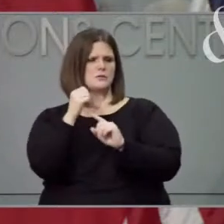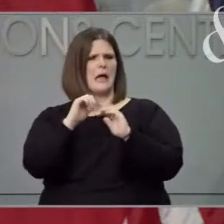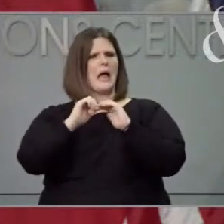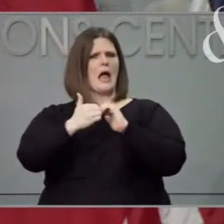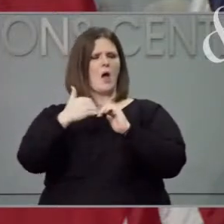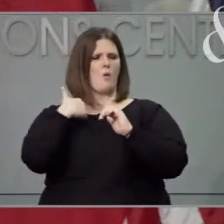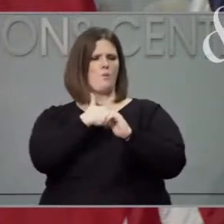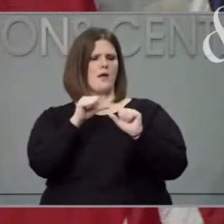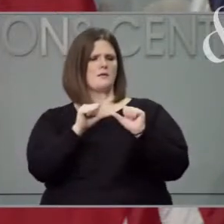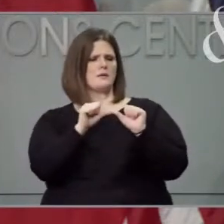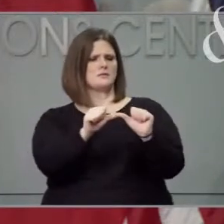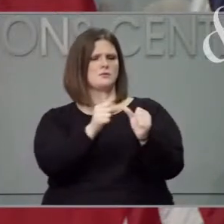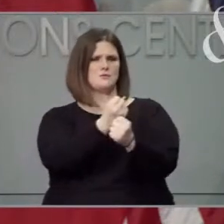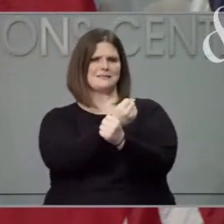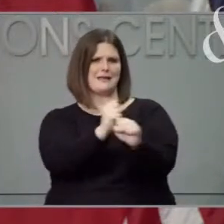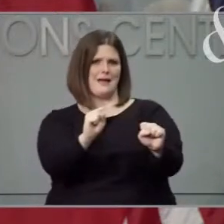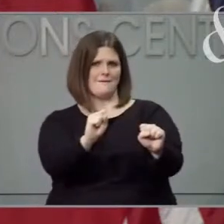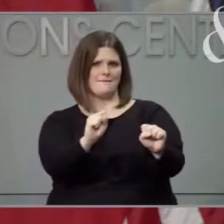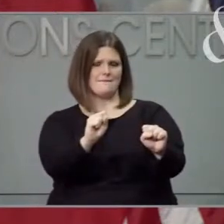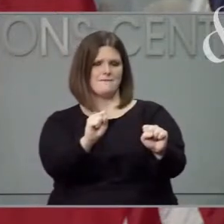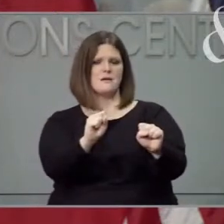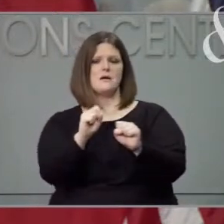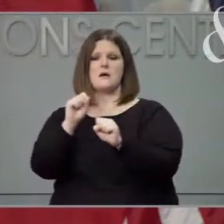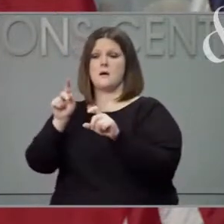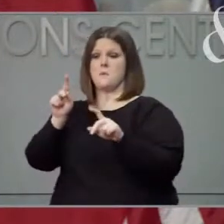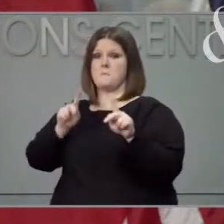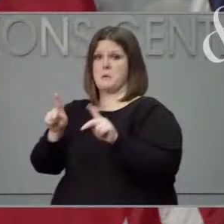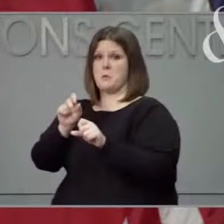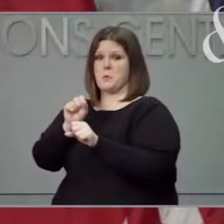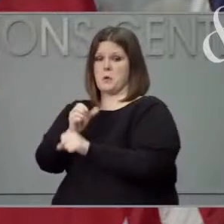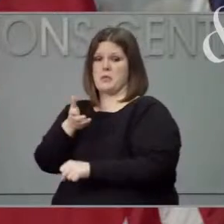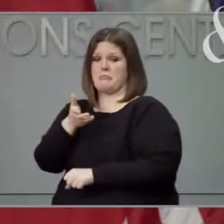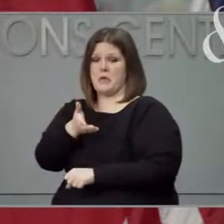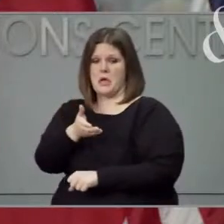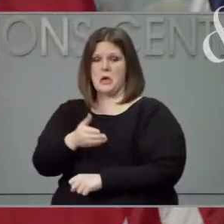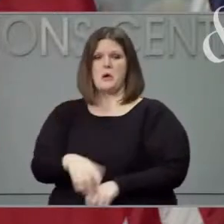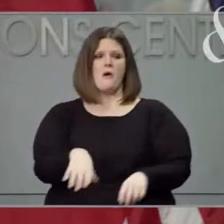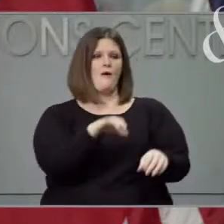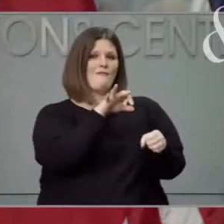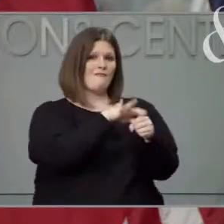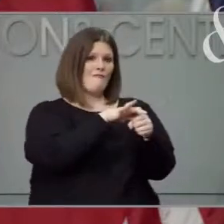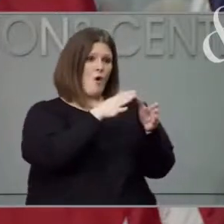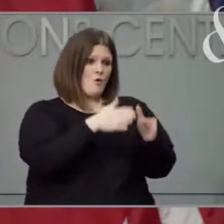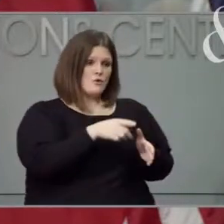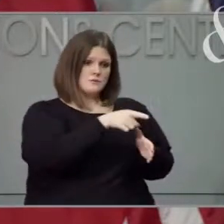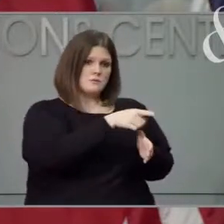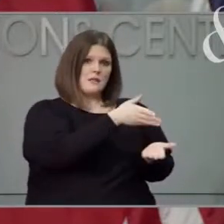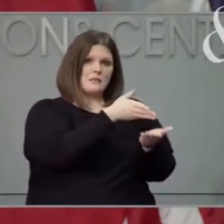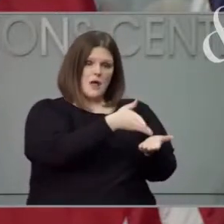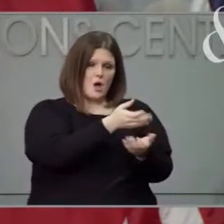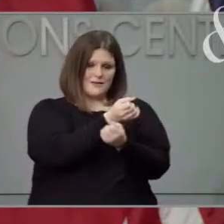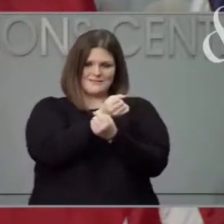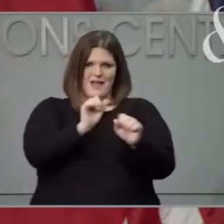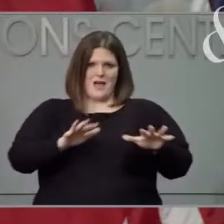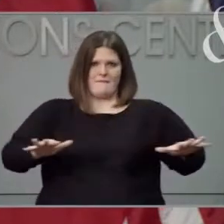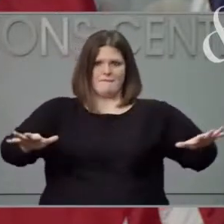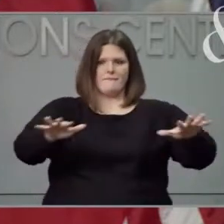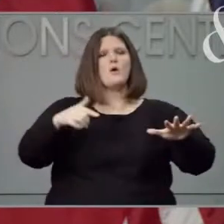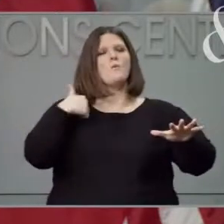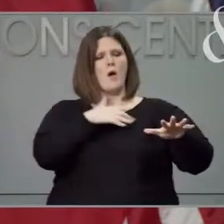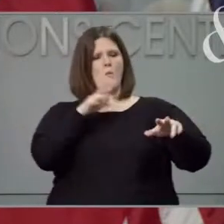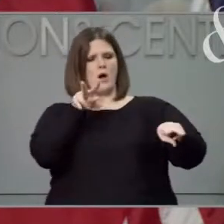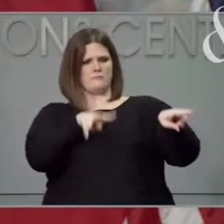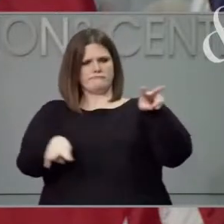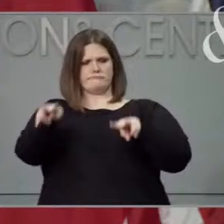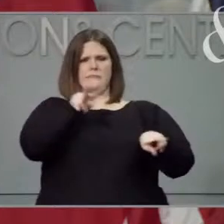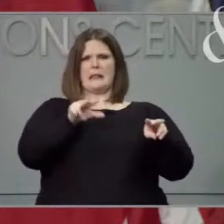place as safe as possible for both our voters and our workers. We will continue to look at, just